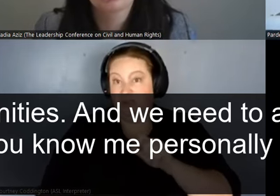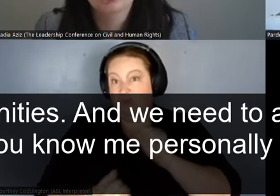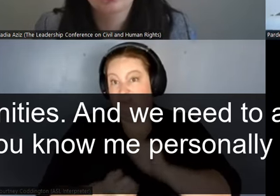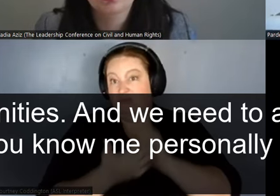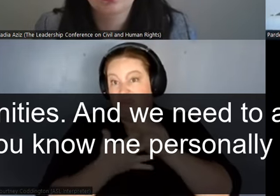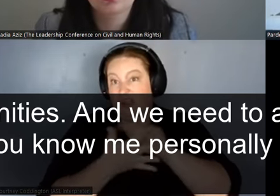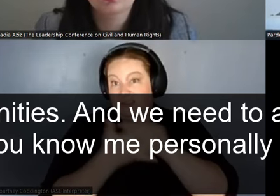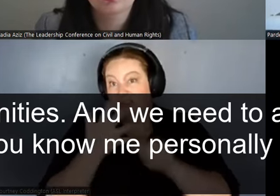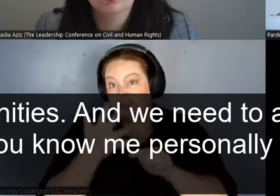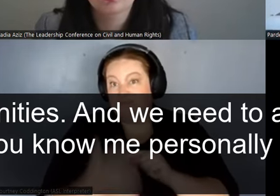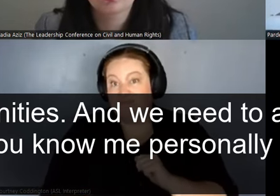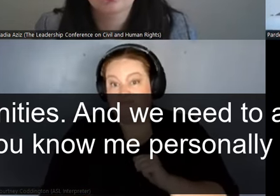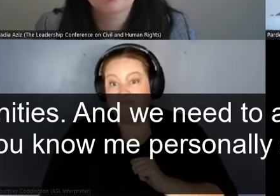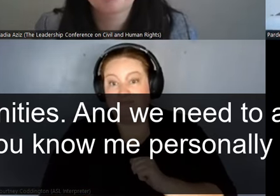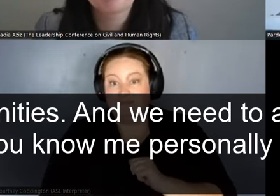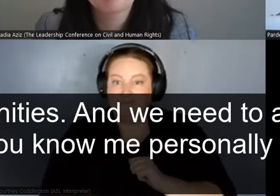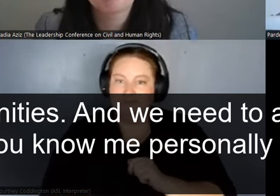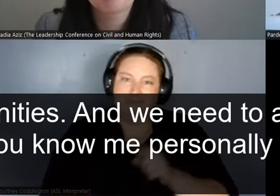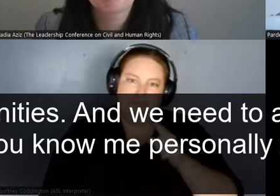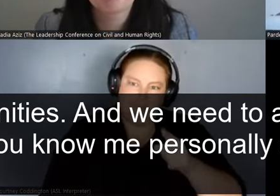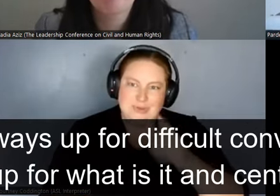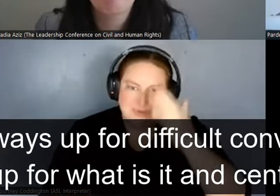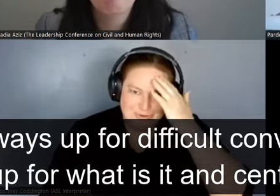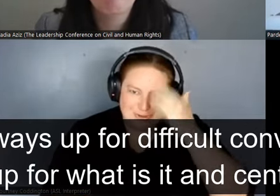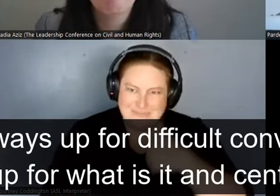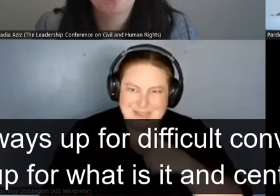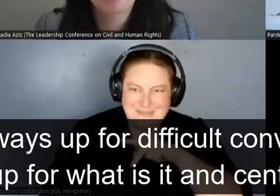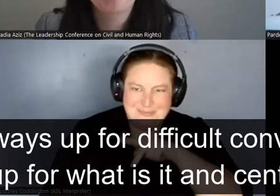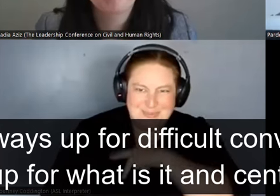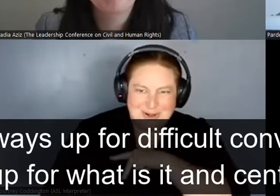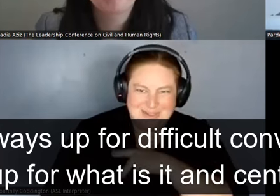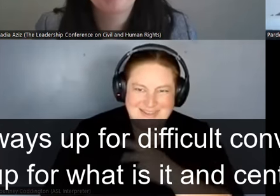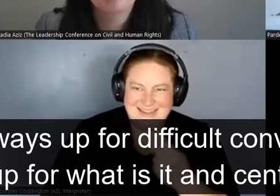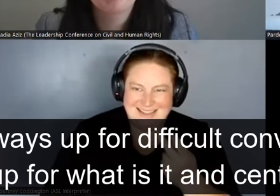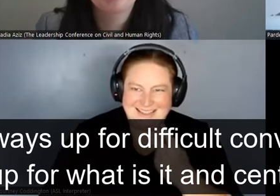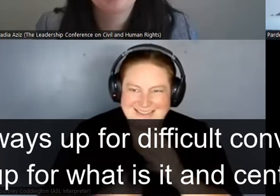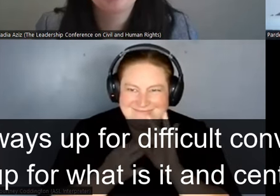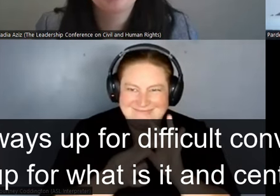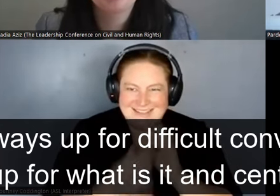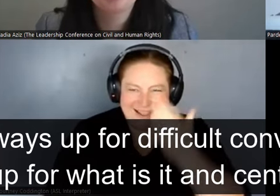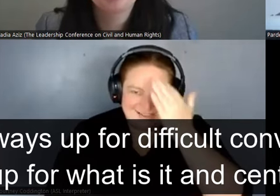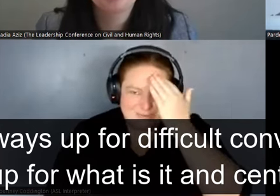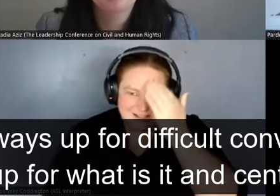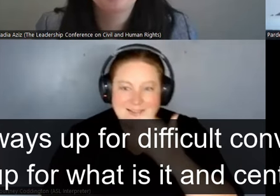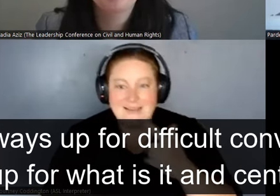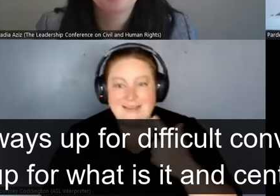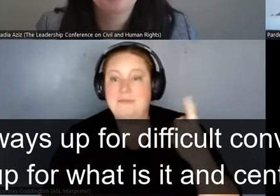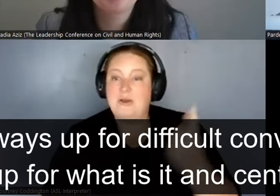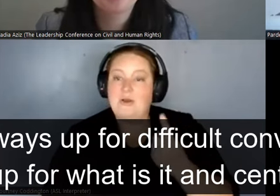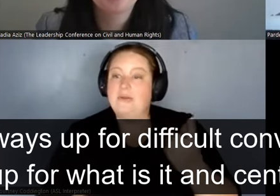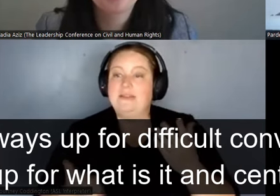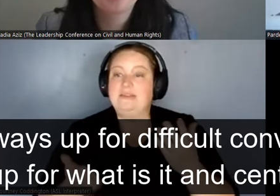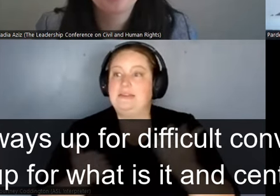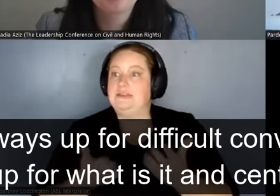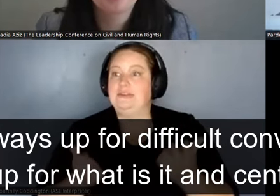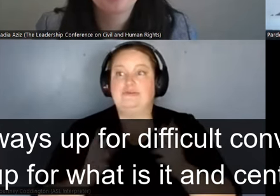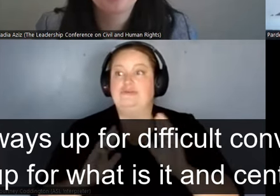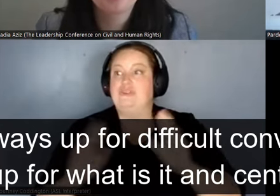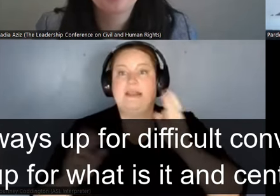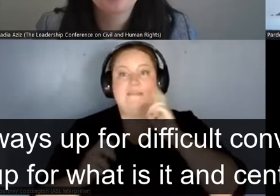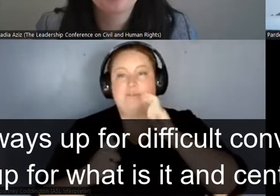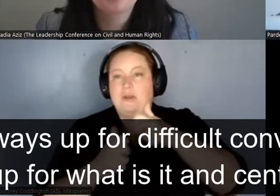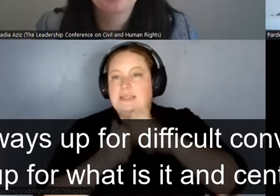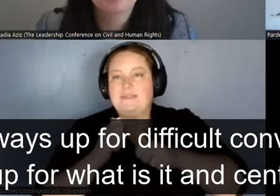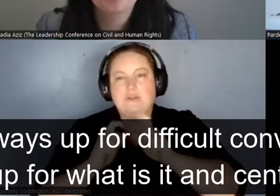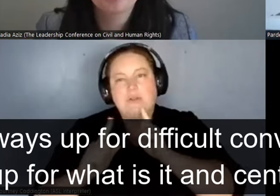know, you know me personally as well. And you know that I'm always up for difficult conversations.